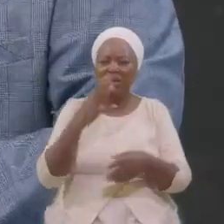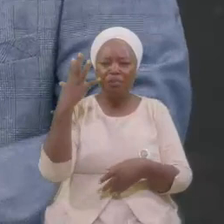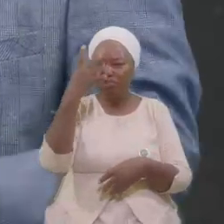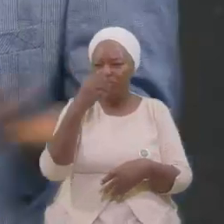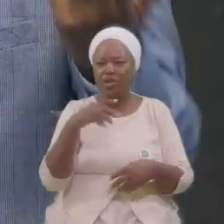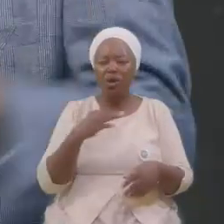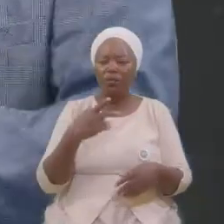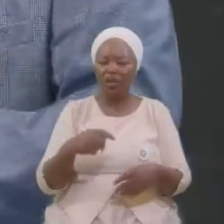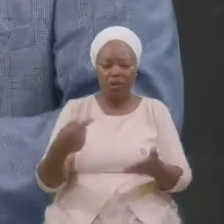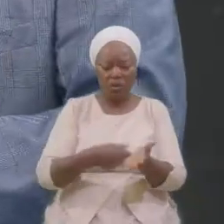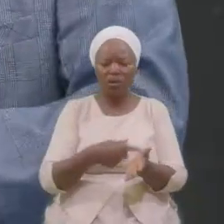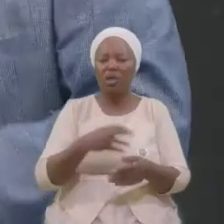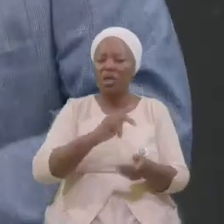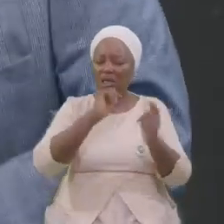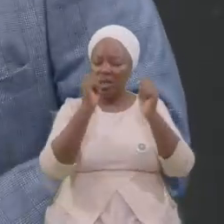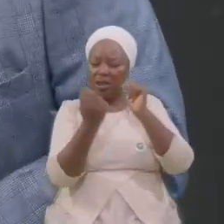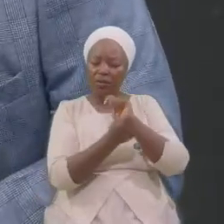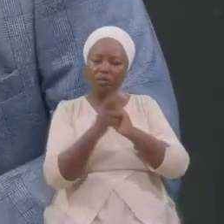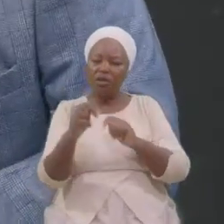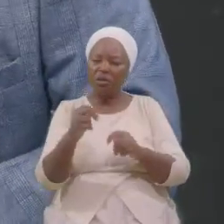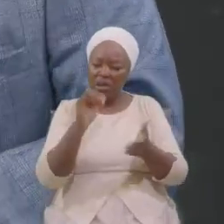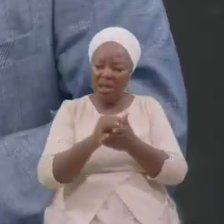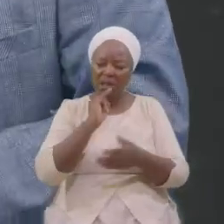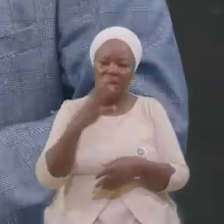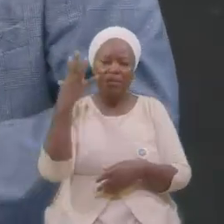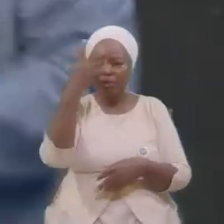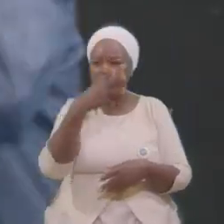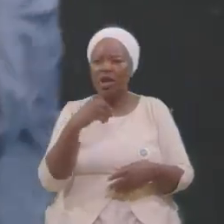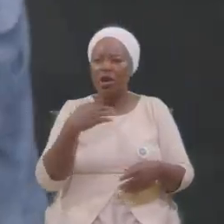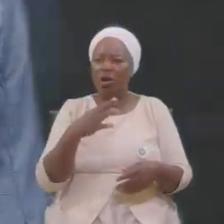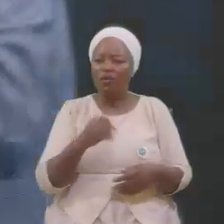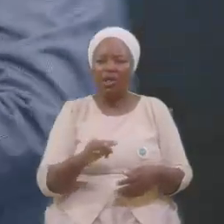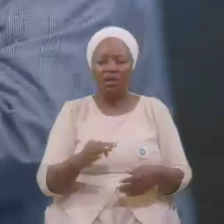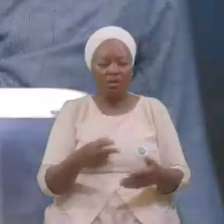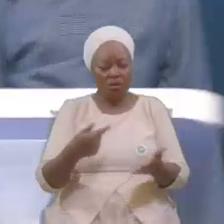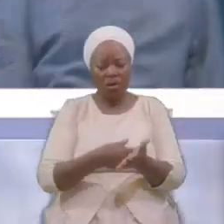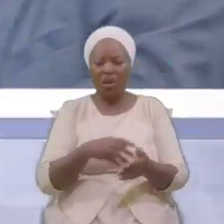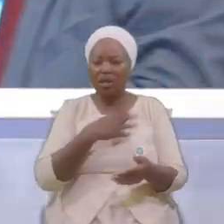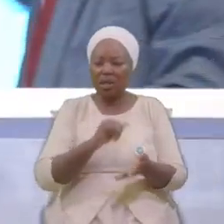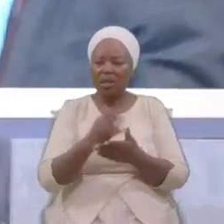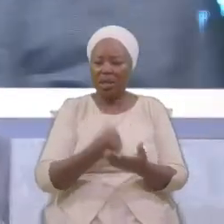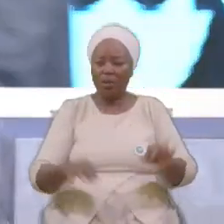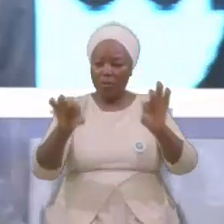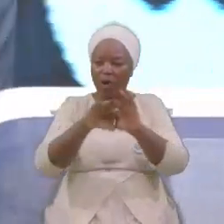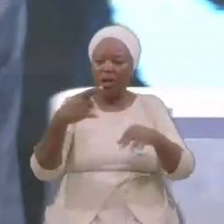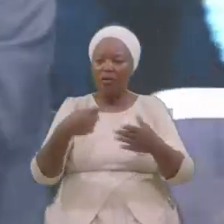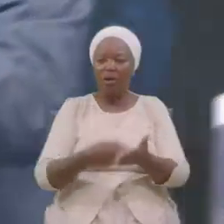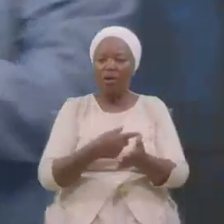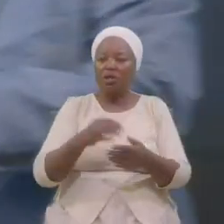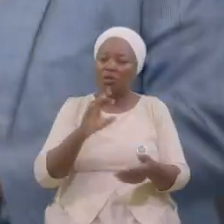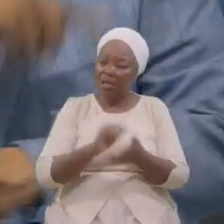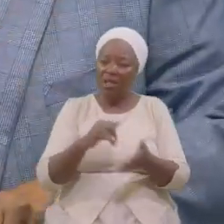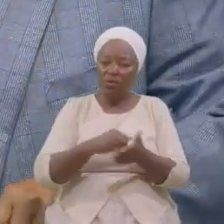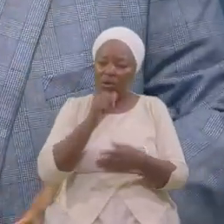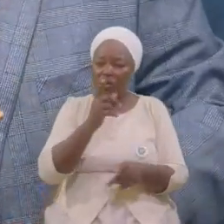gospel. Transformation. That's the beauty of the gospel. So that it's not just religion,